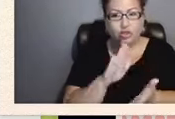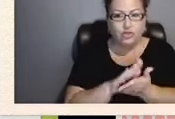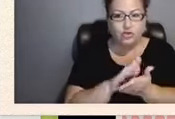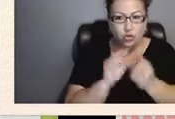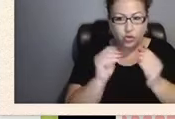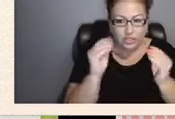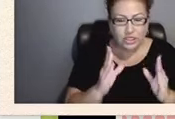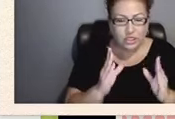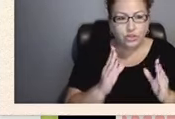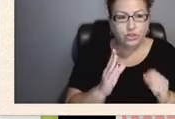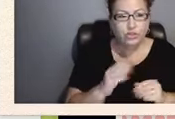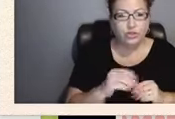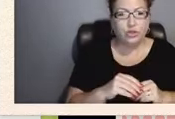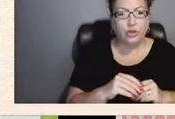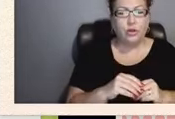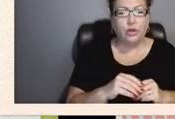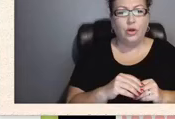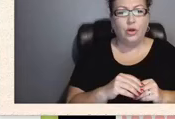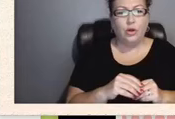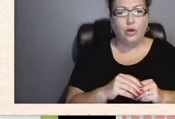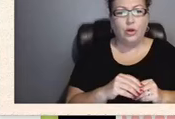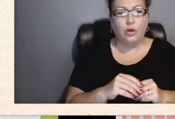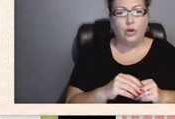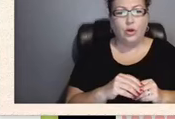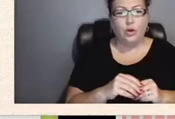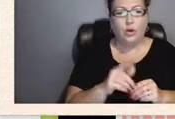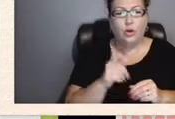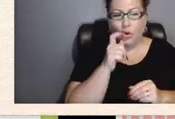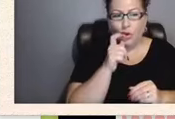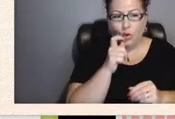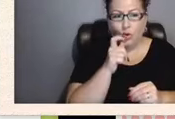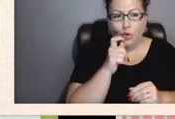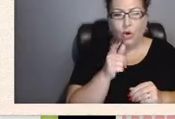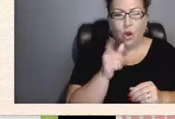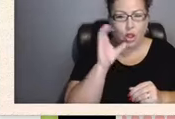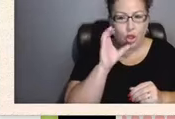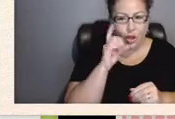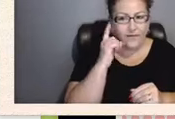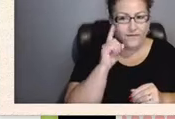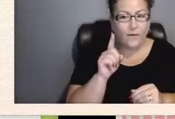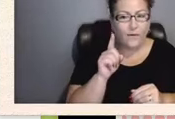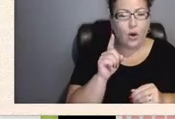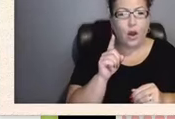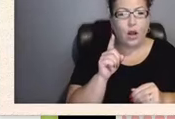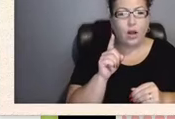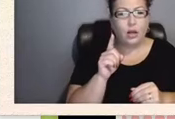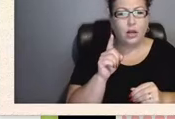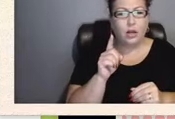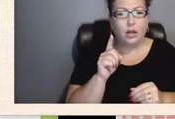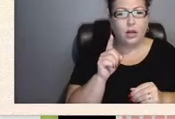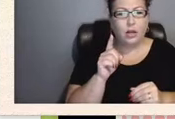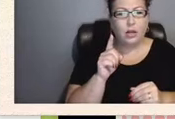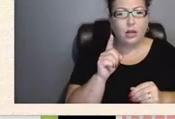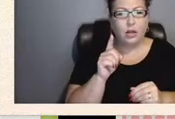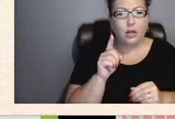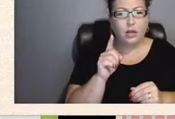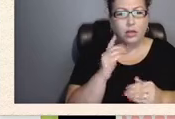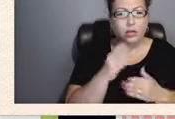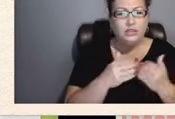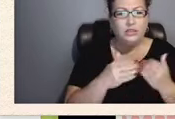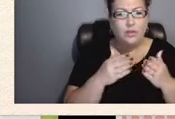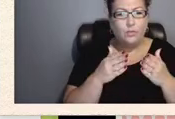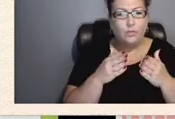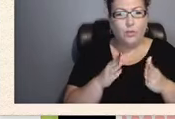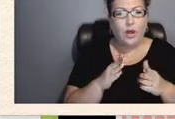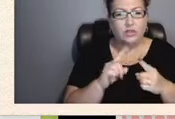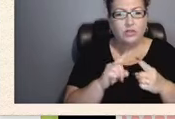smoke cigars, and they are looking for some volunteer work who love